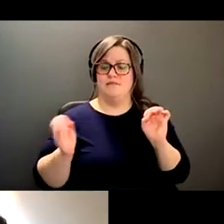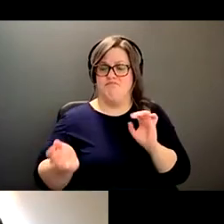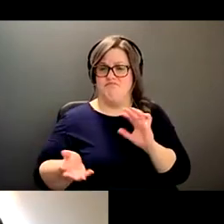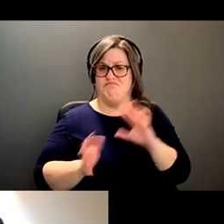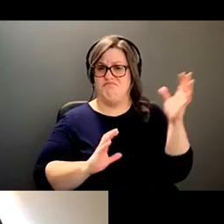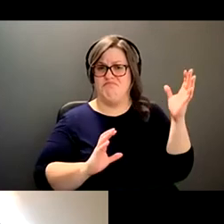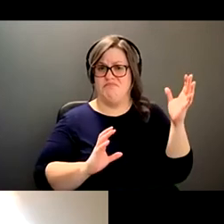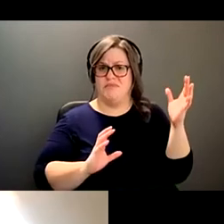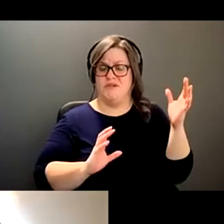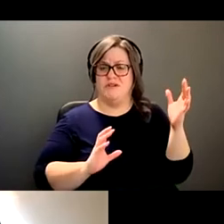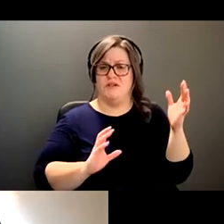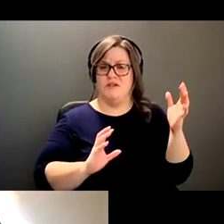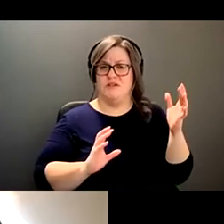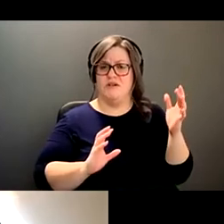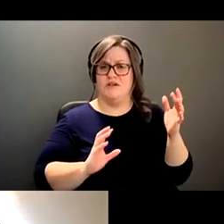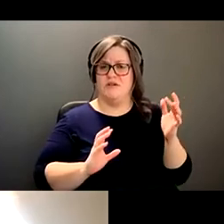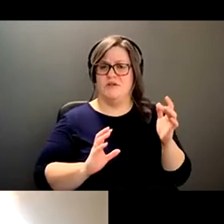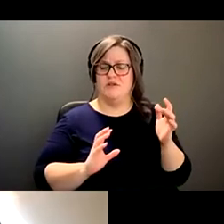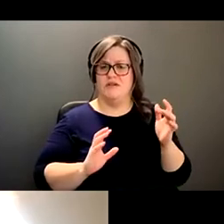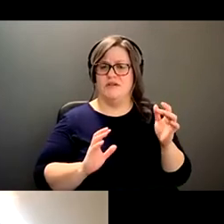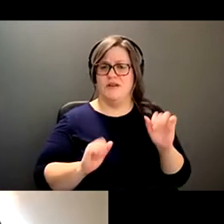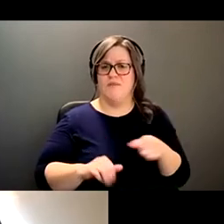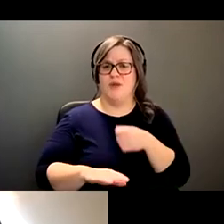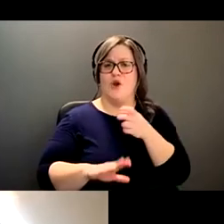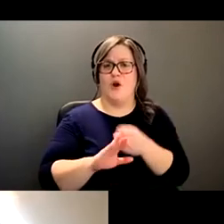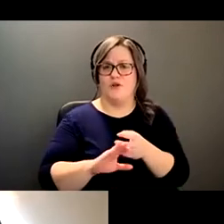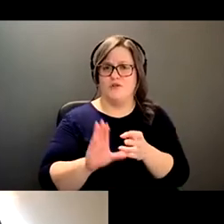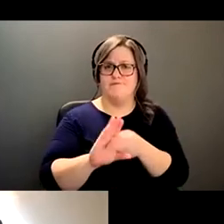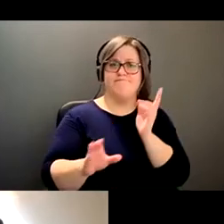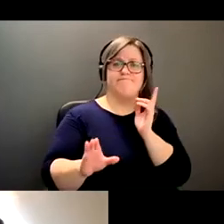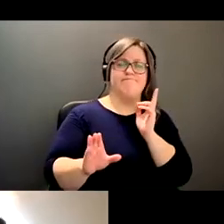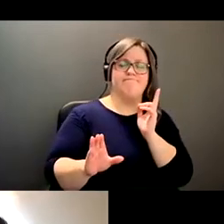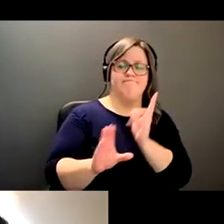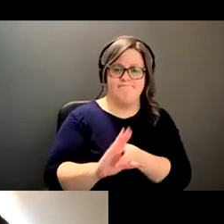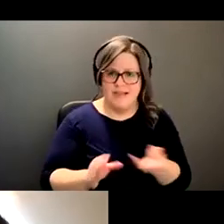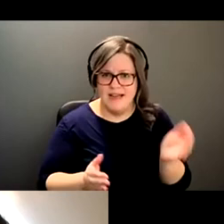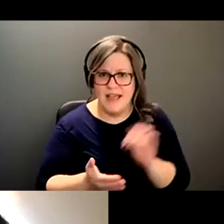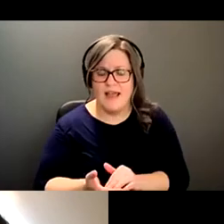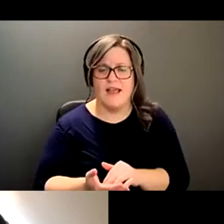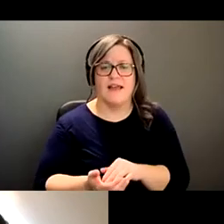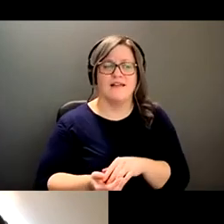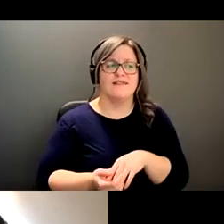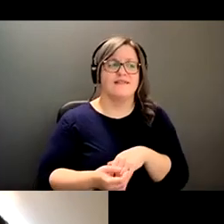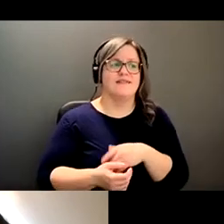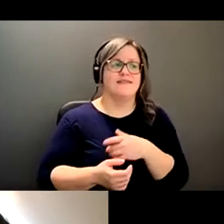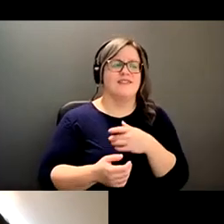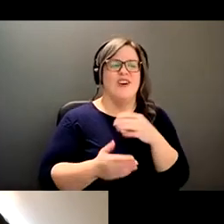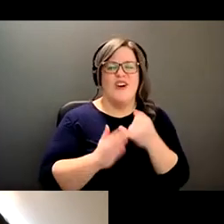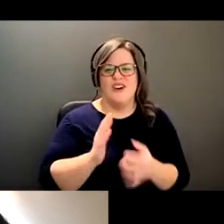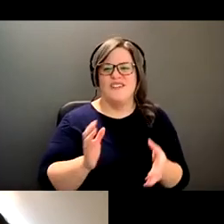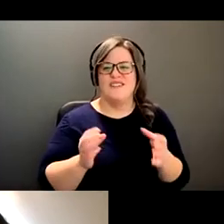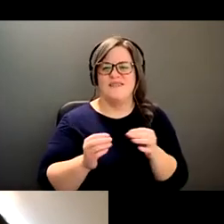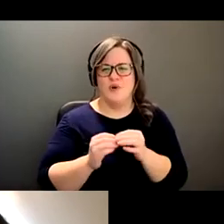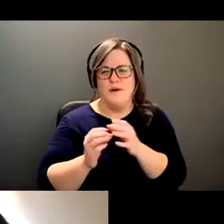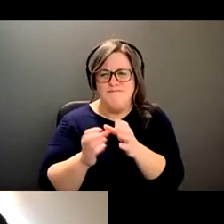there isn't enough distance, or for like so many reasons. So yeah, I was wondering if